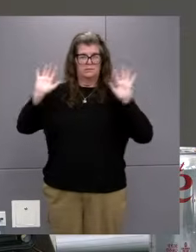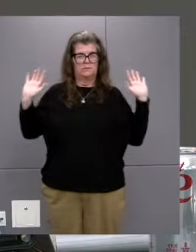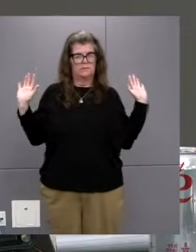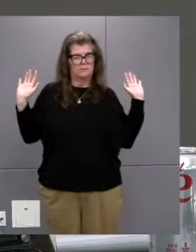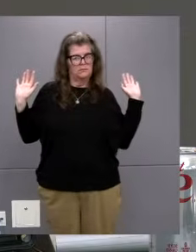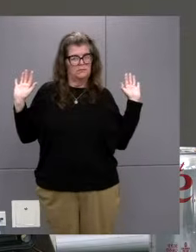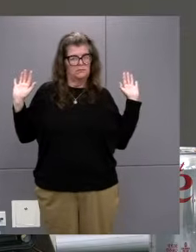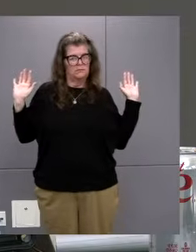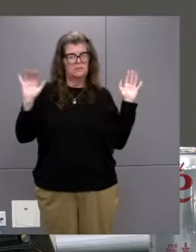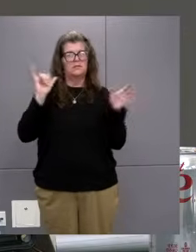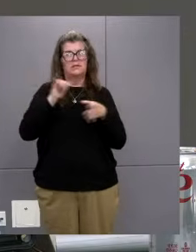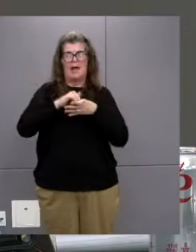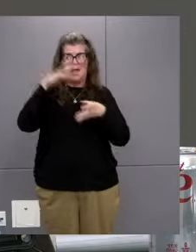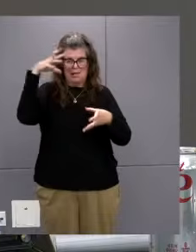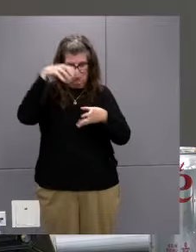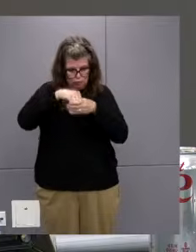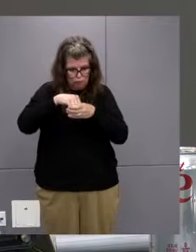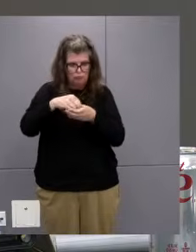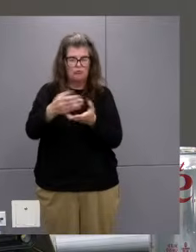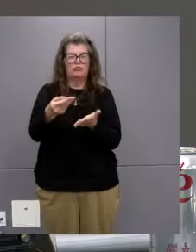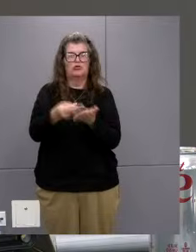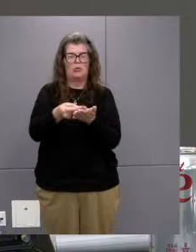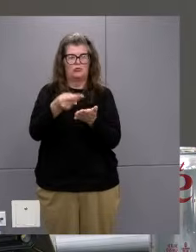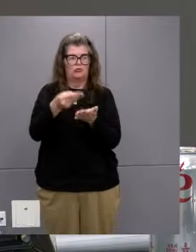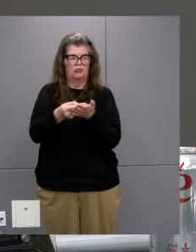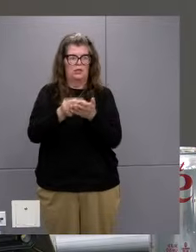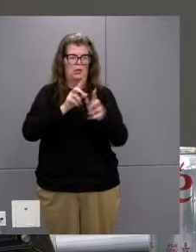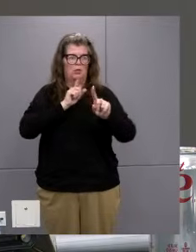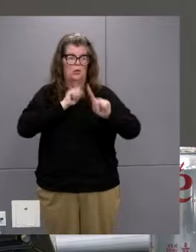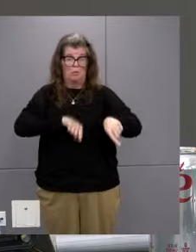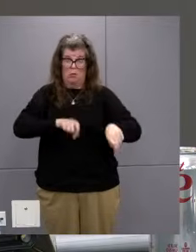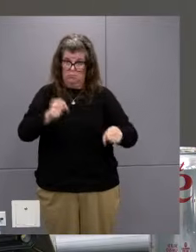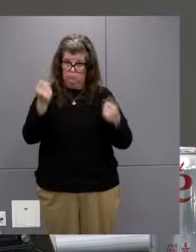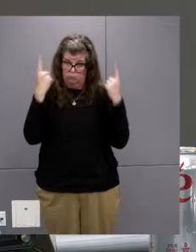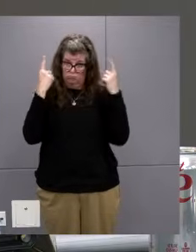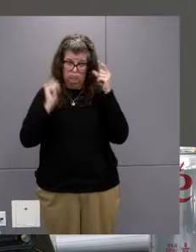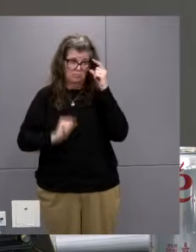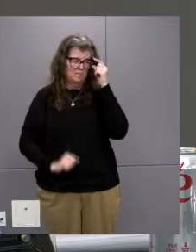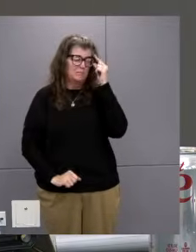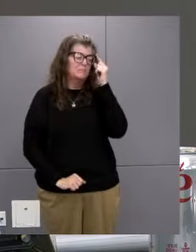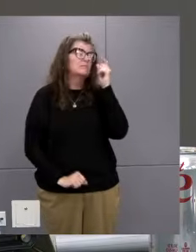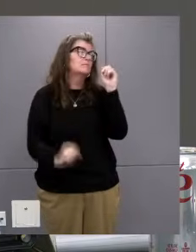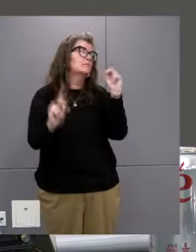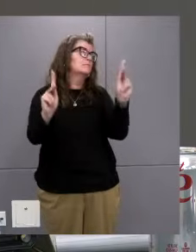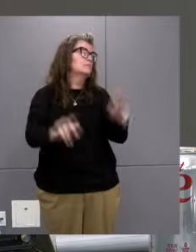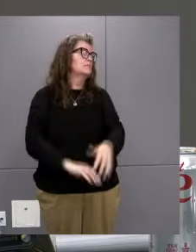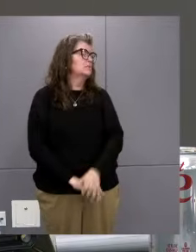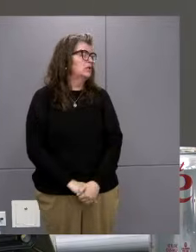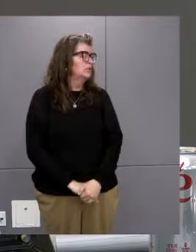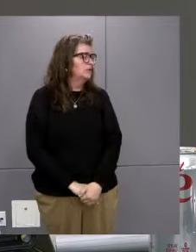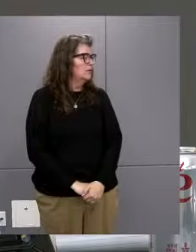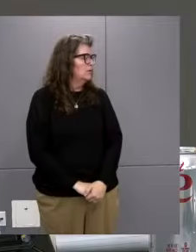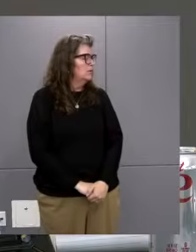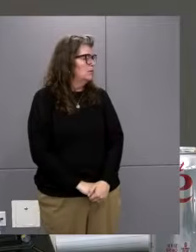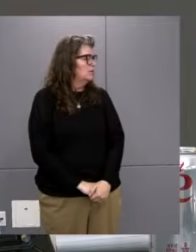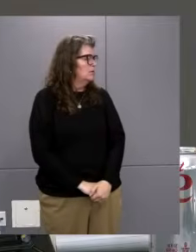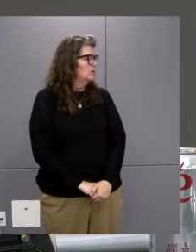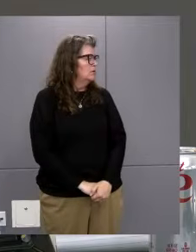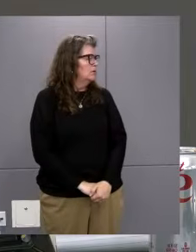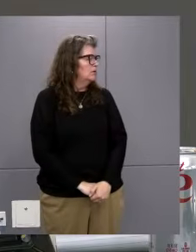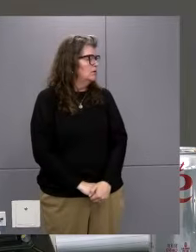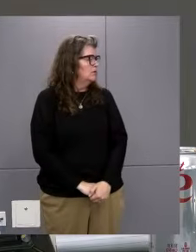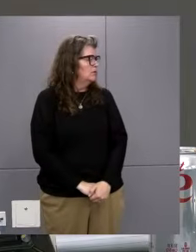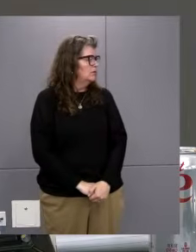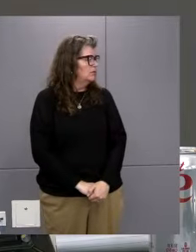includes the treasurer's report. Okay? All right. Shonda, did you want to